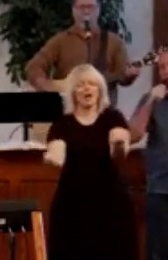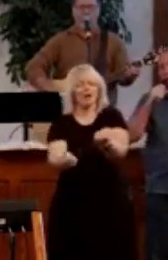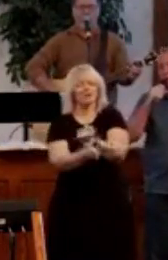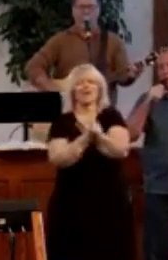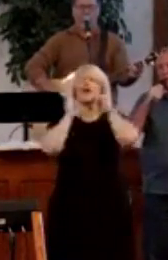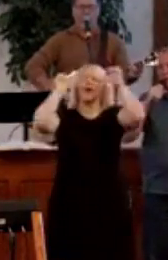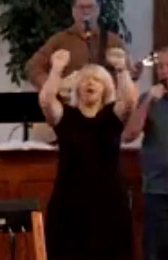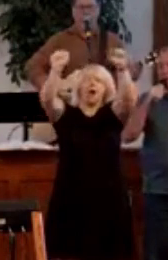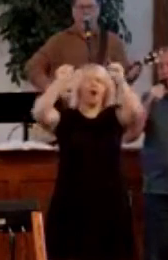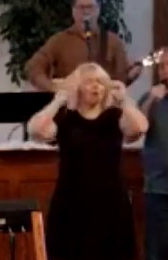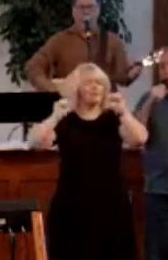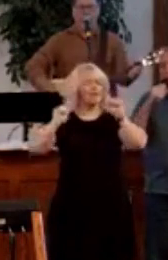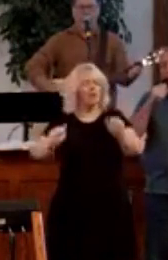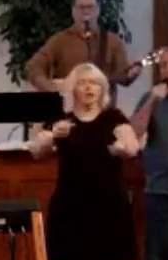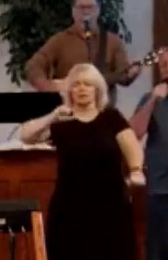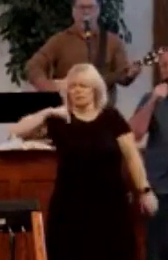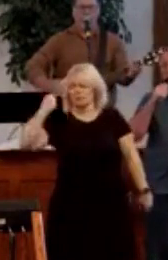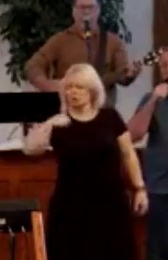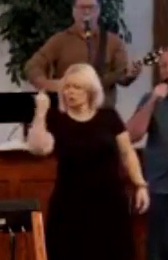love,